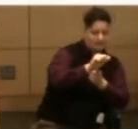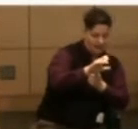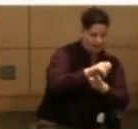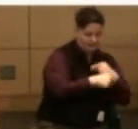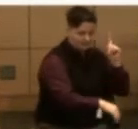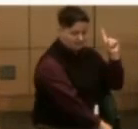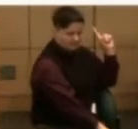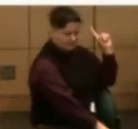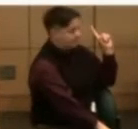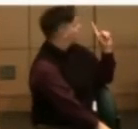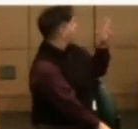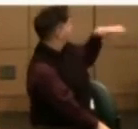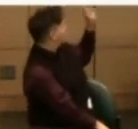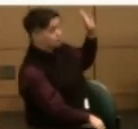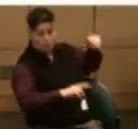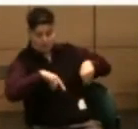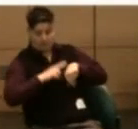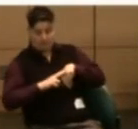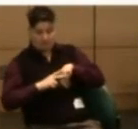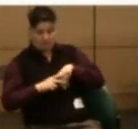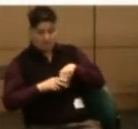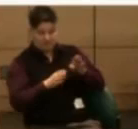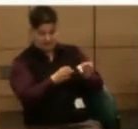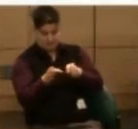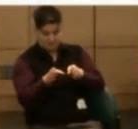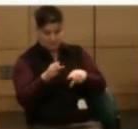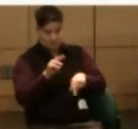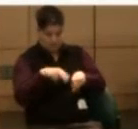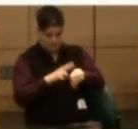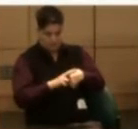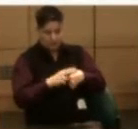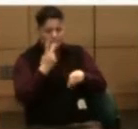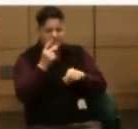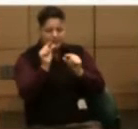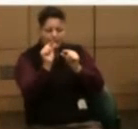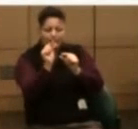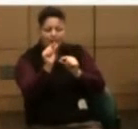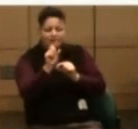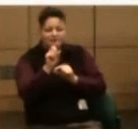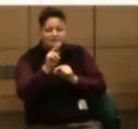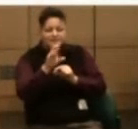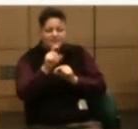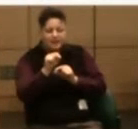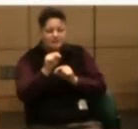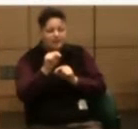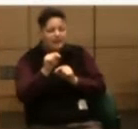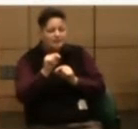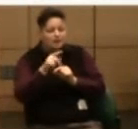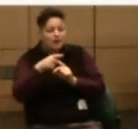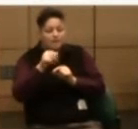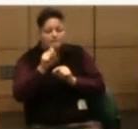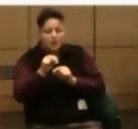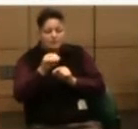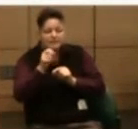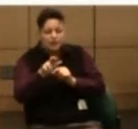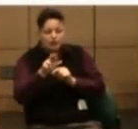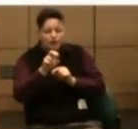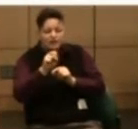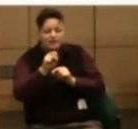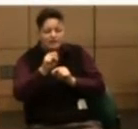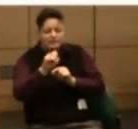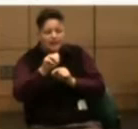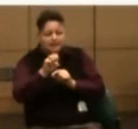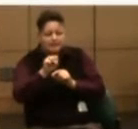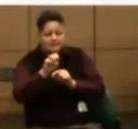side, where you see really like maybe just a little dot, but that's for the posterior semicircular canal, and you don't see anything white here